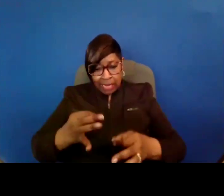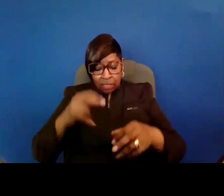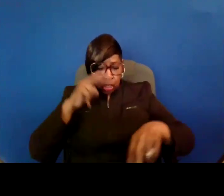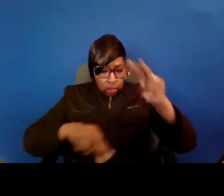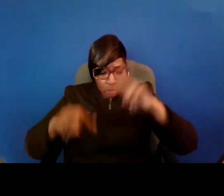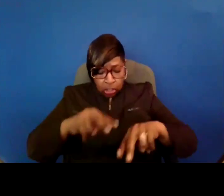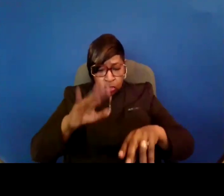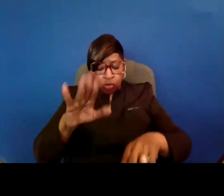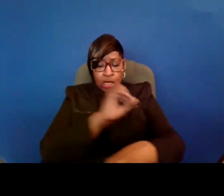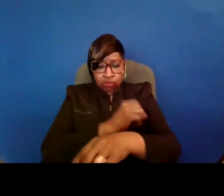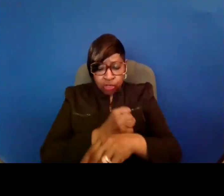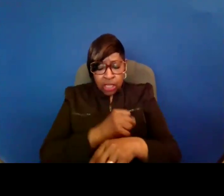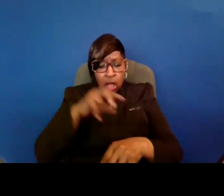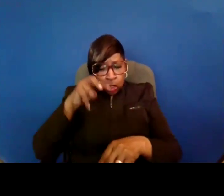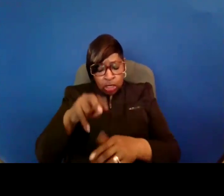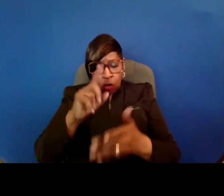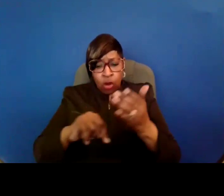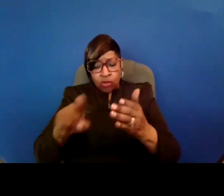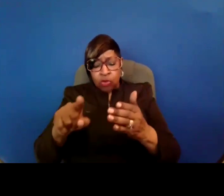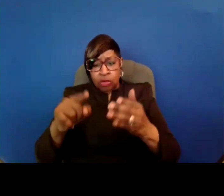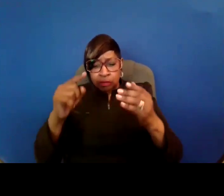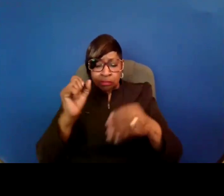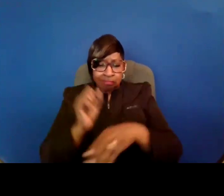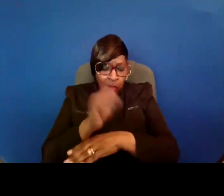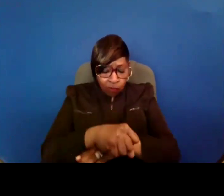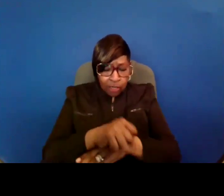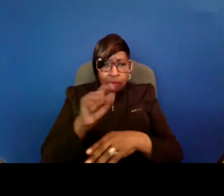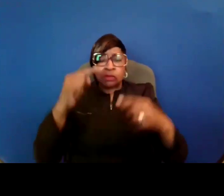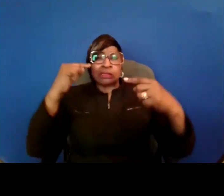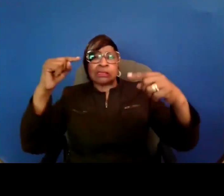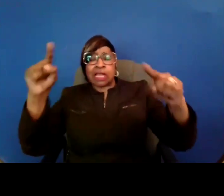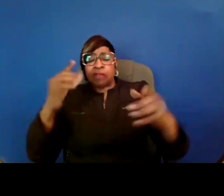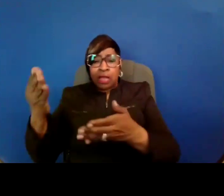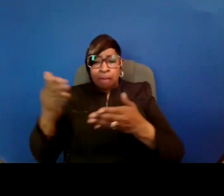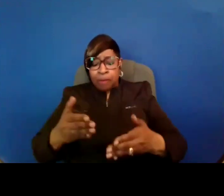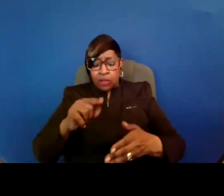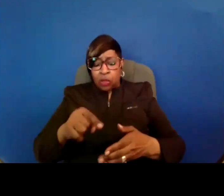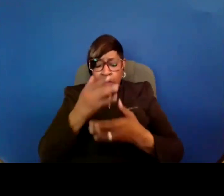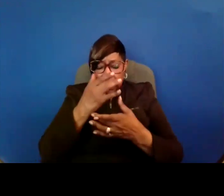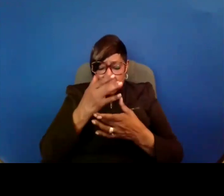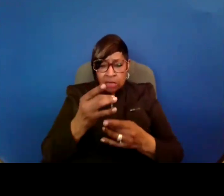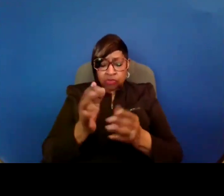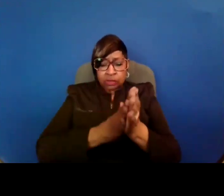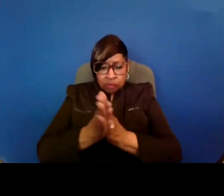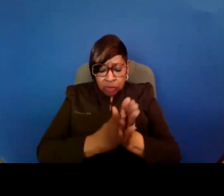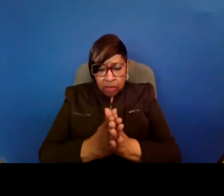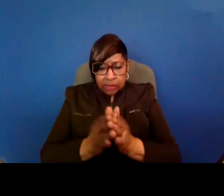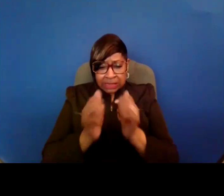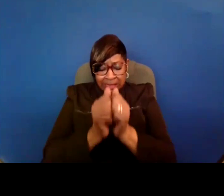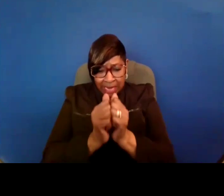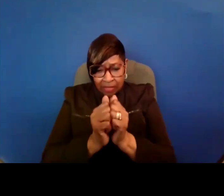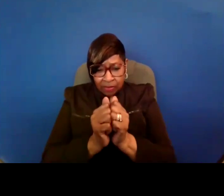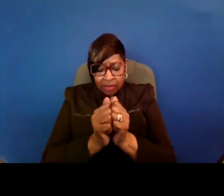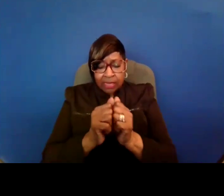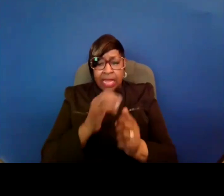overcome, right? Bring your interests and talents together into a cohesive flow, right? And that helps you to